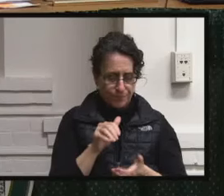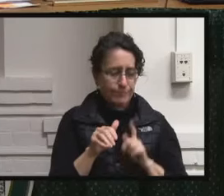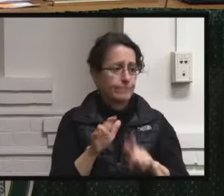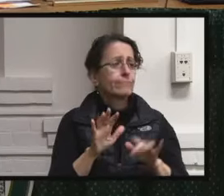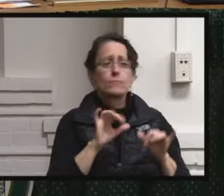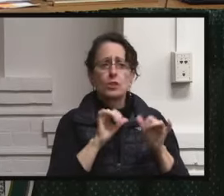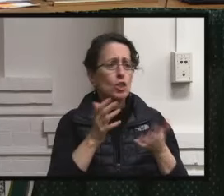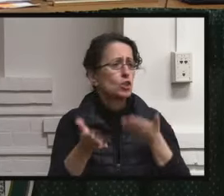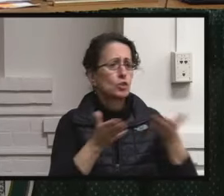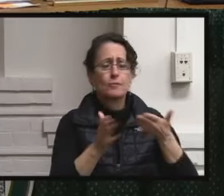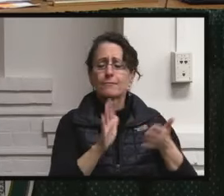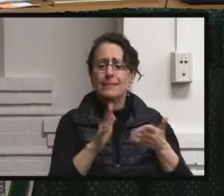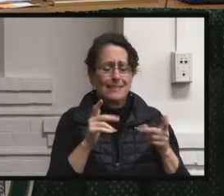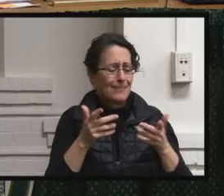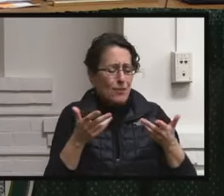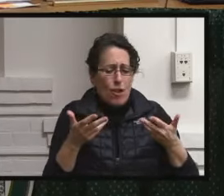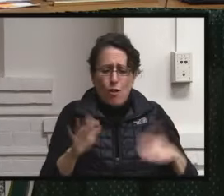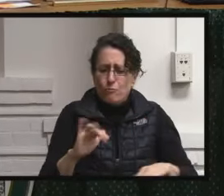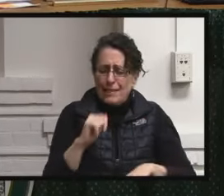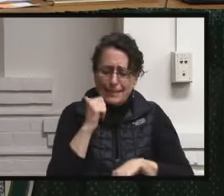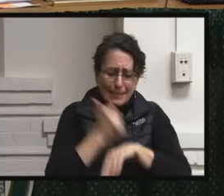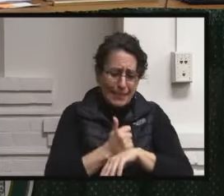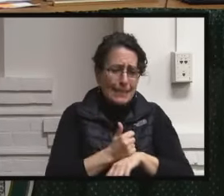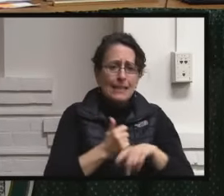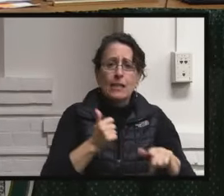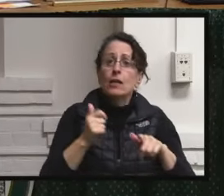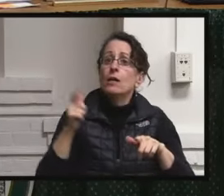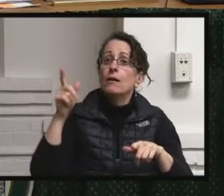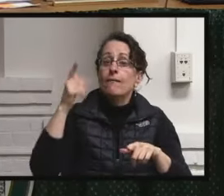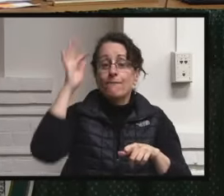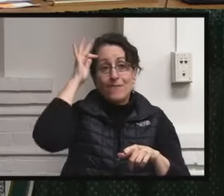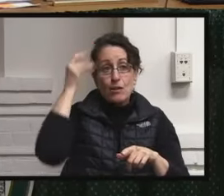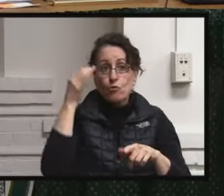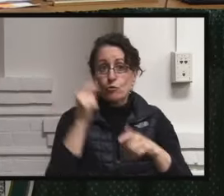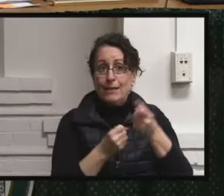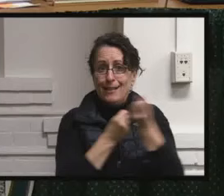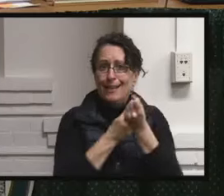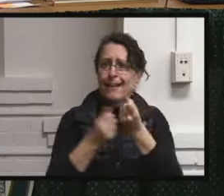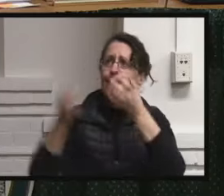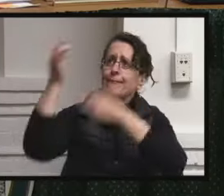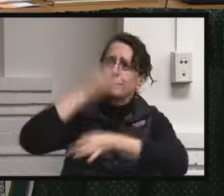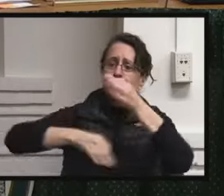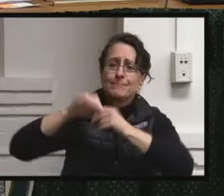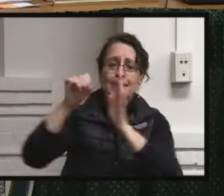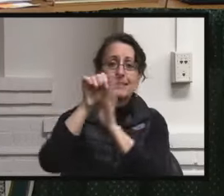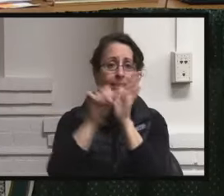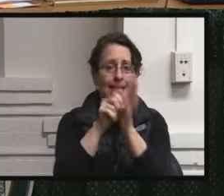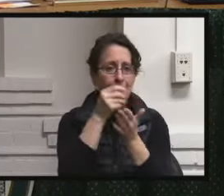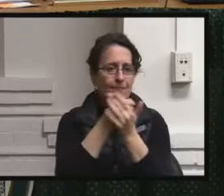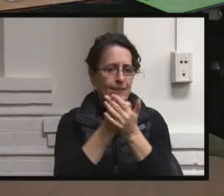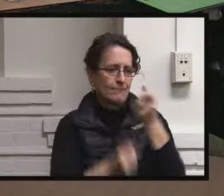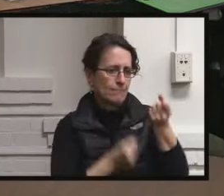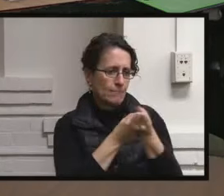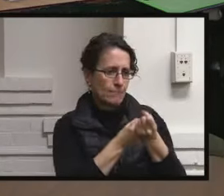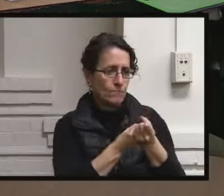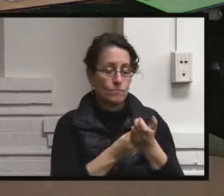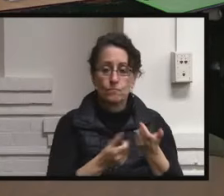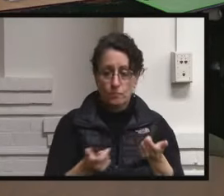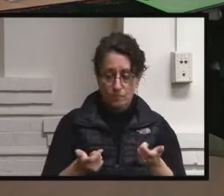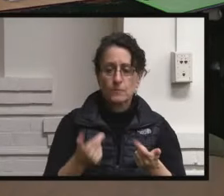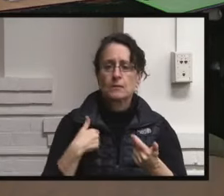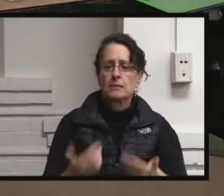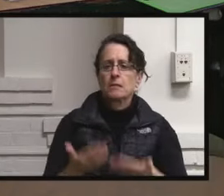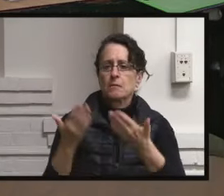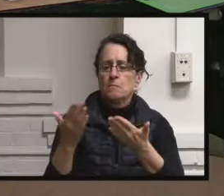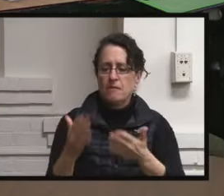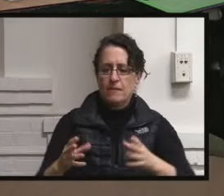that were previously funded by the federal government. Excellent. Any discussion? Ready for a motion? I move we